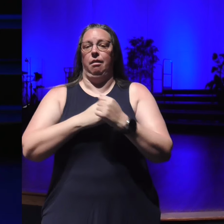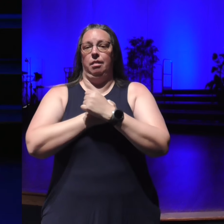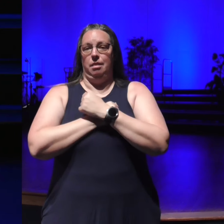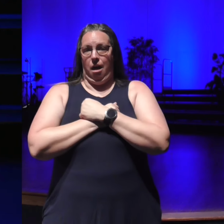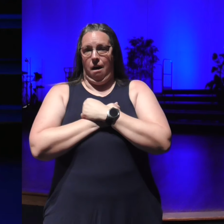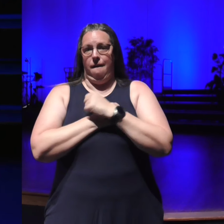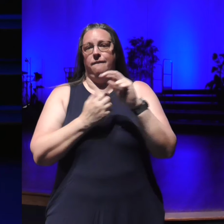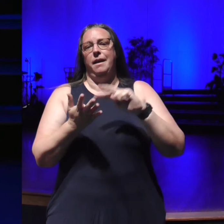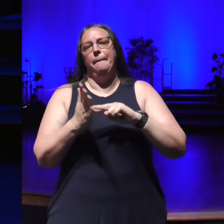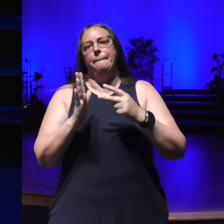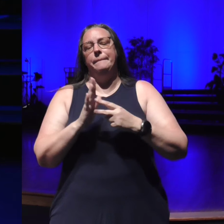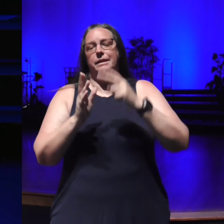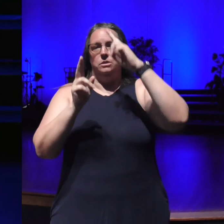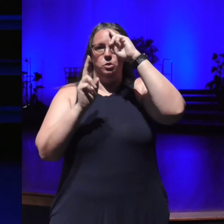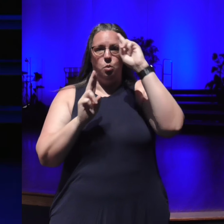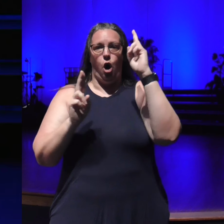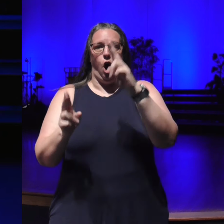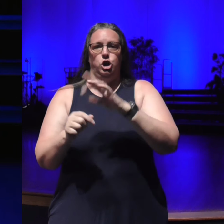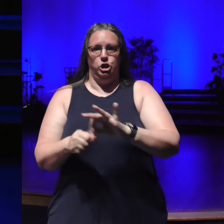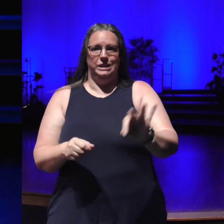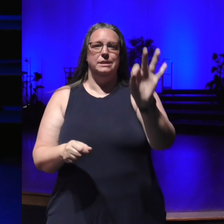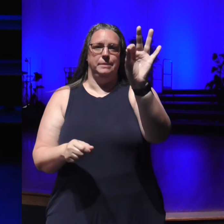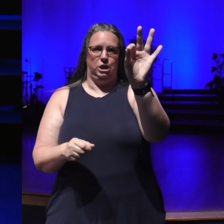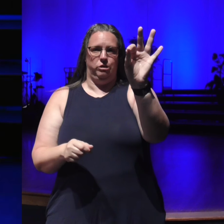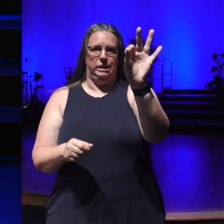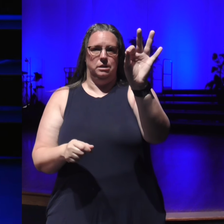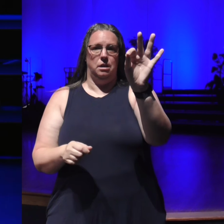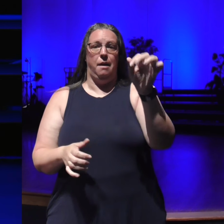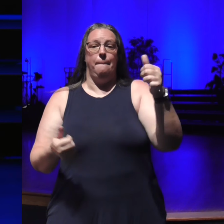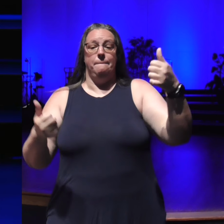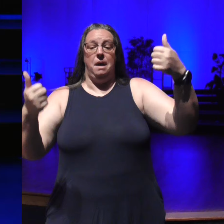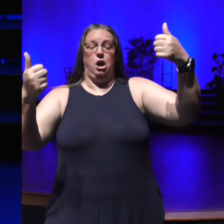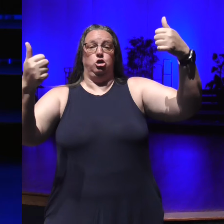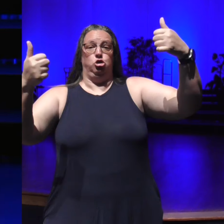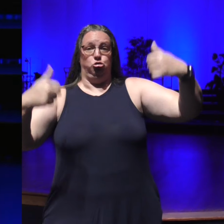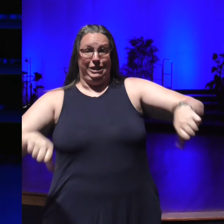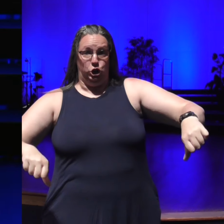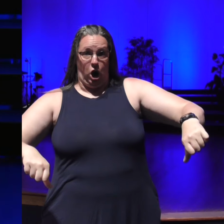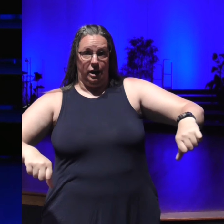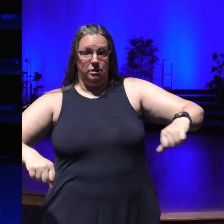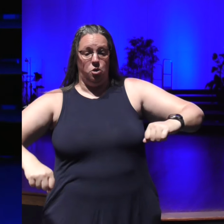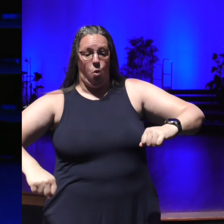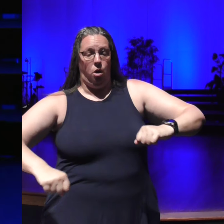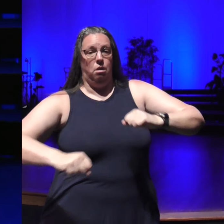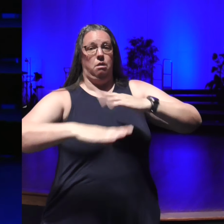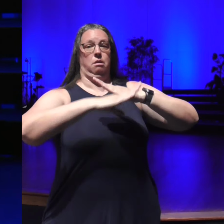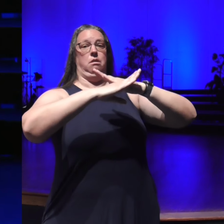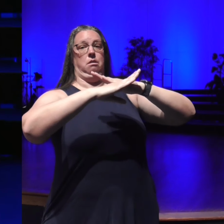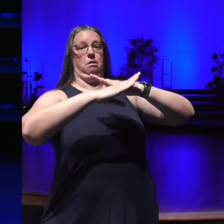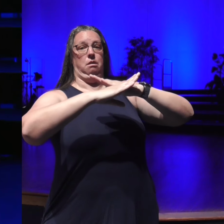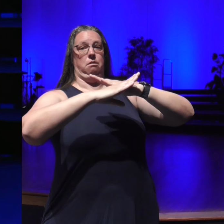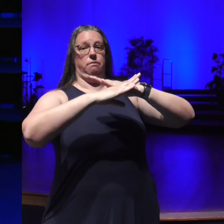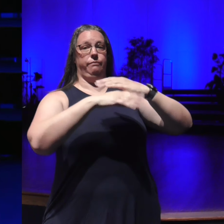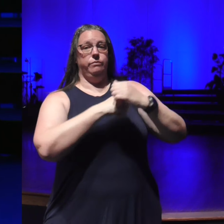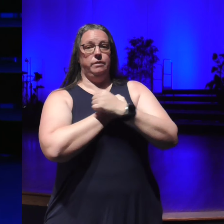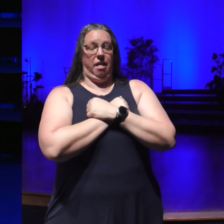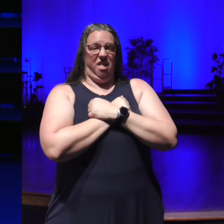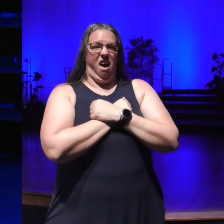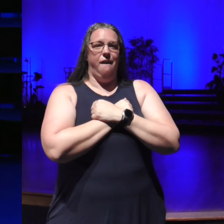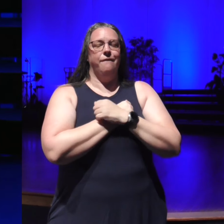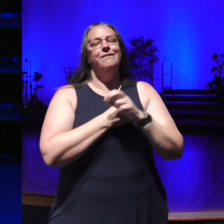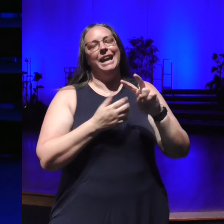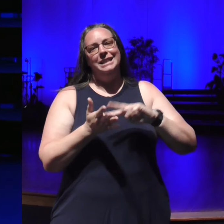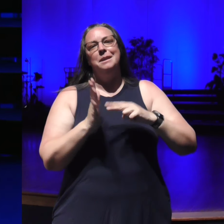to reject that love, to put a wall between you and that love, is to blaspheme